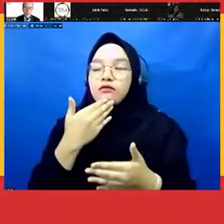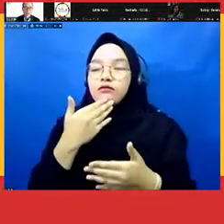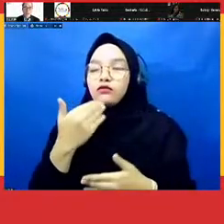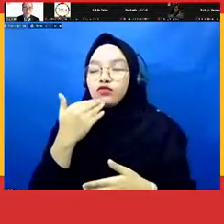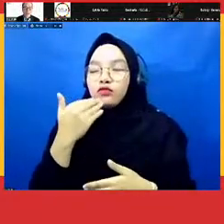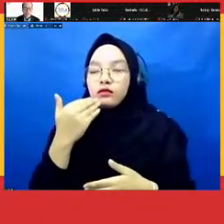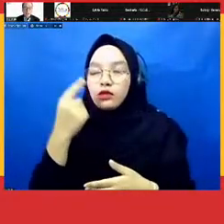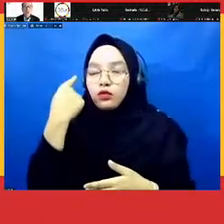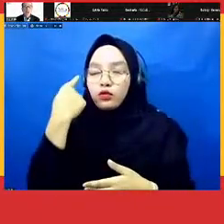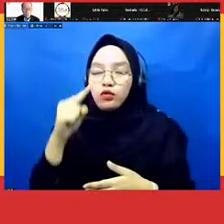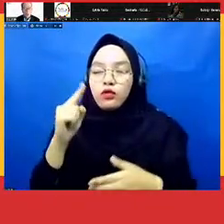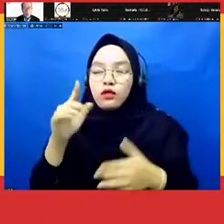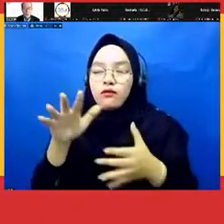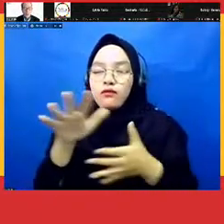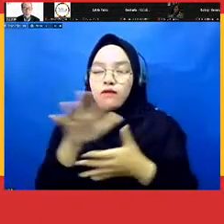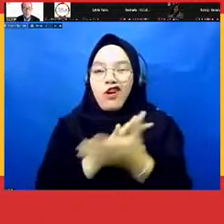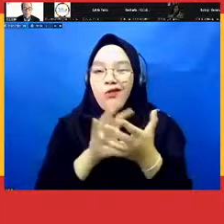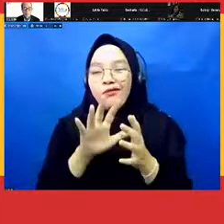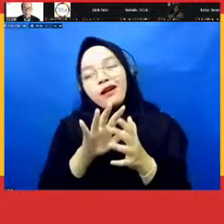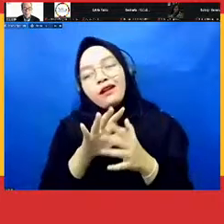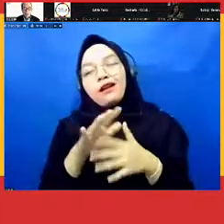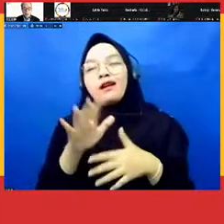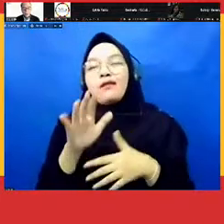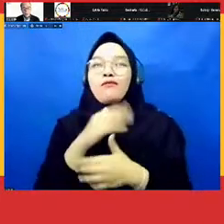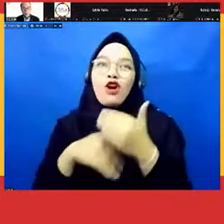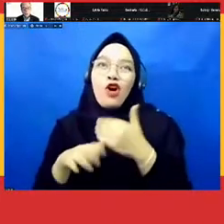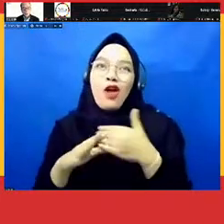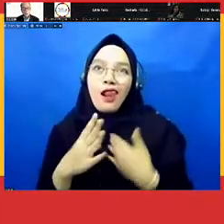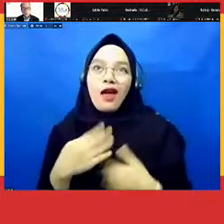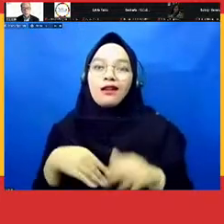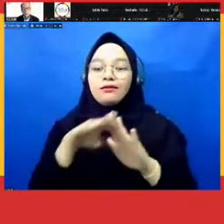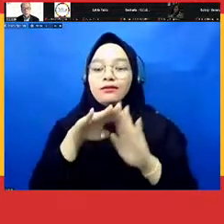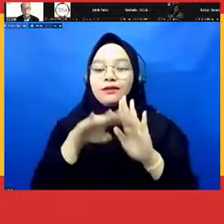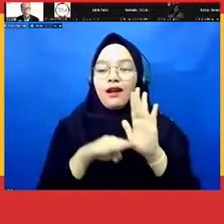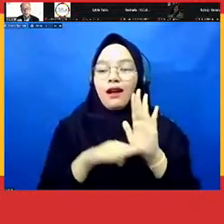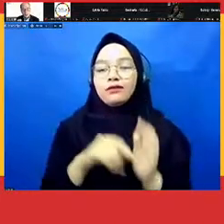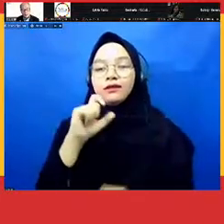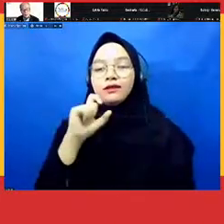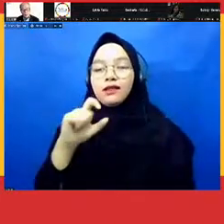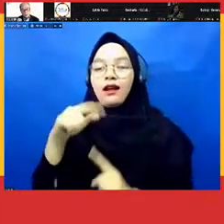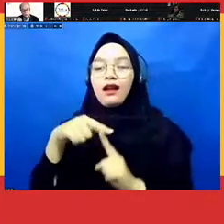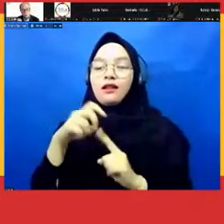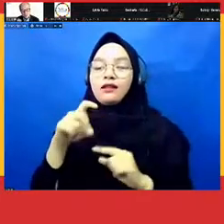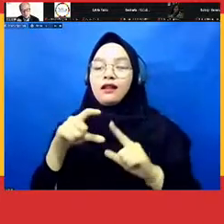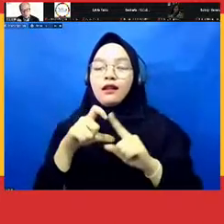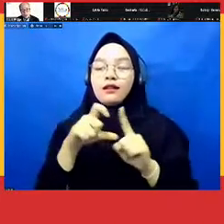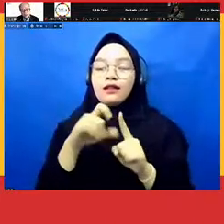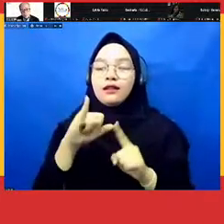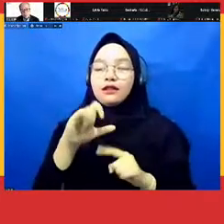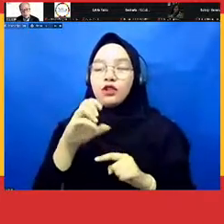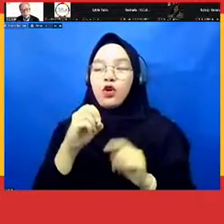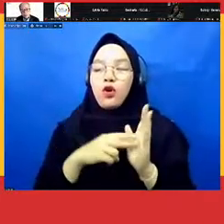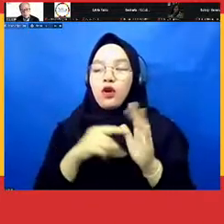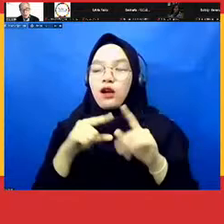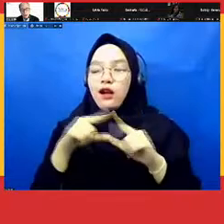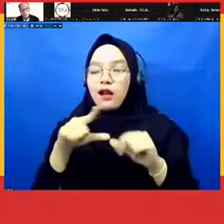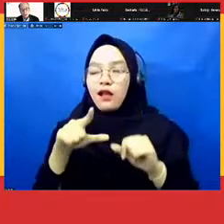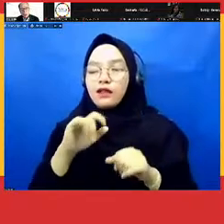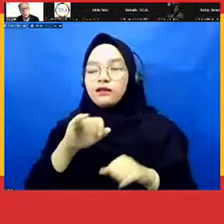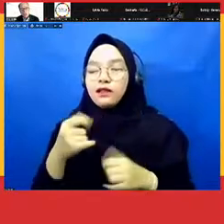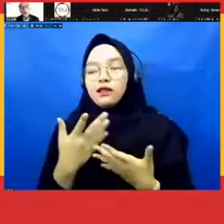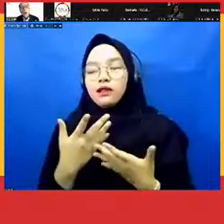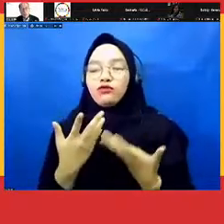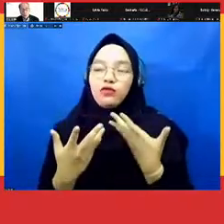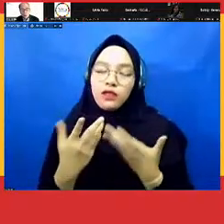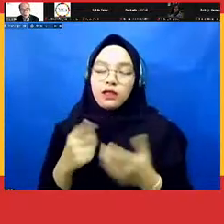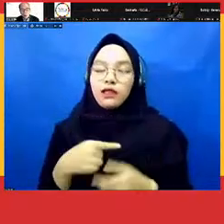traditional ways, as they used to do. So even though we tell the participation is important, they do